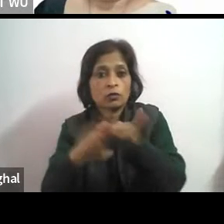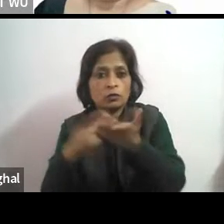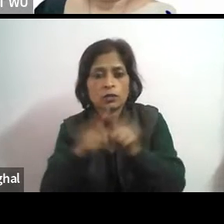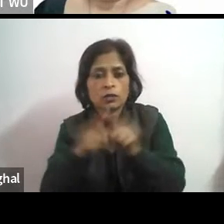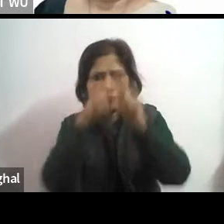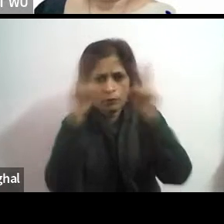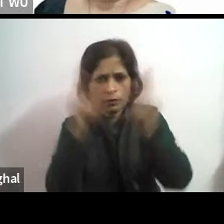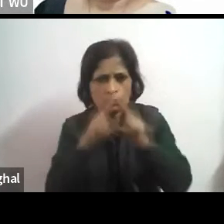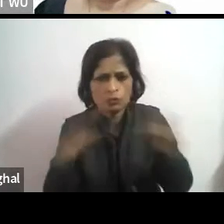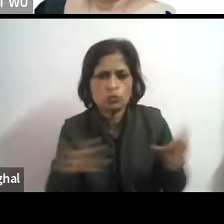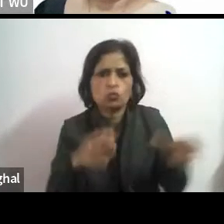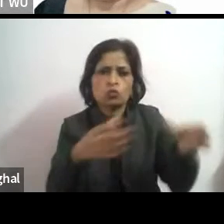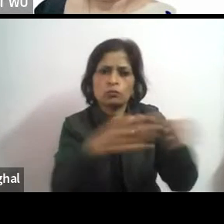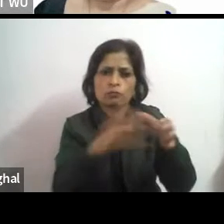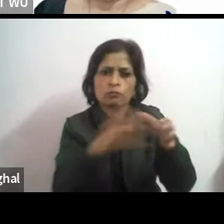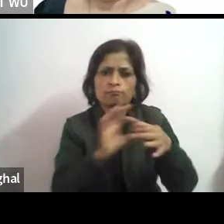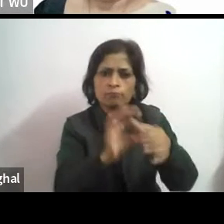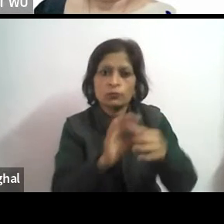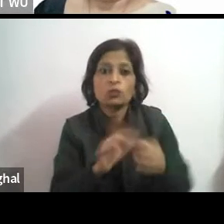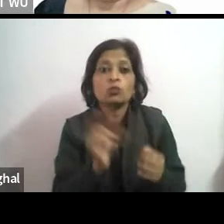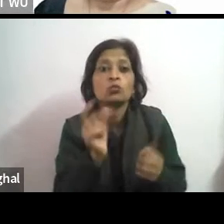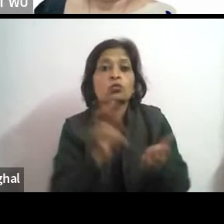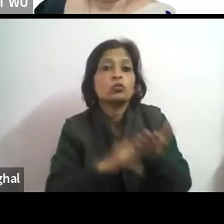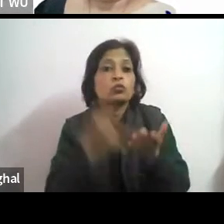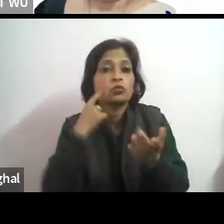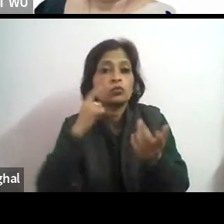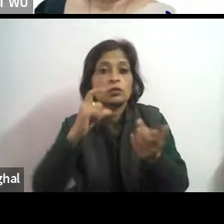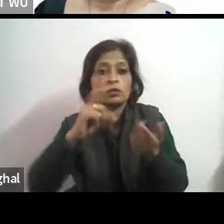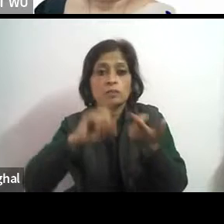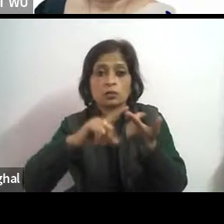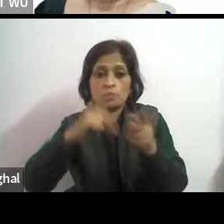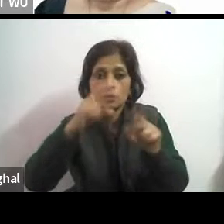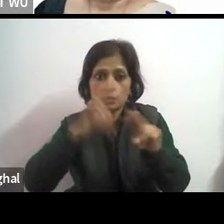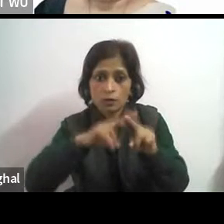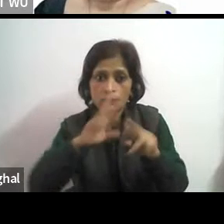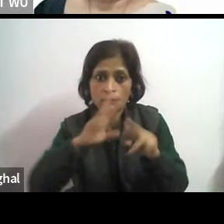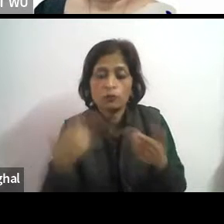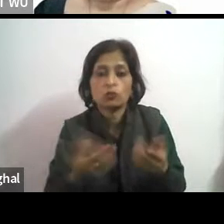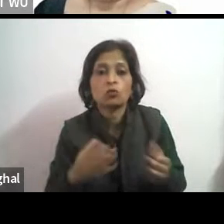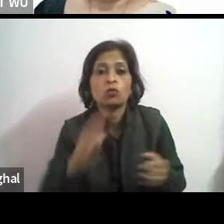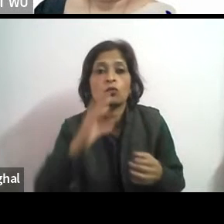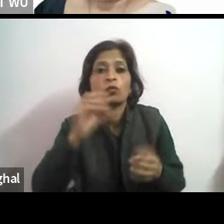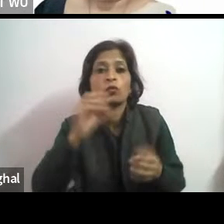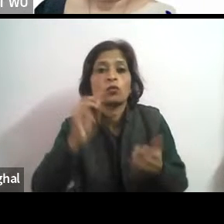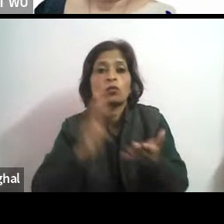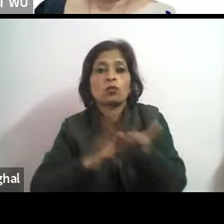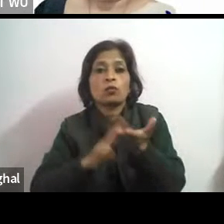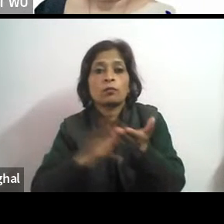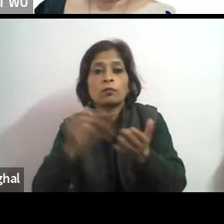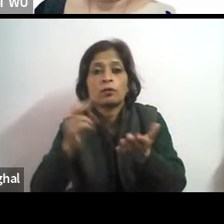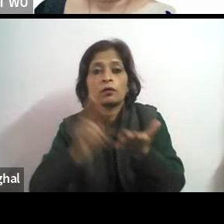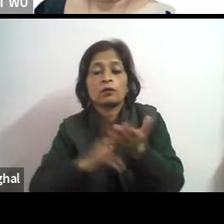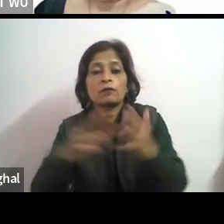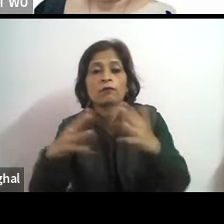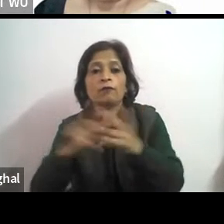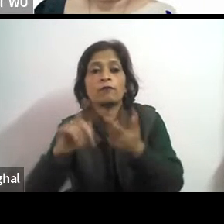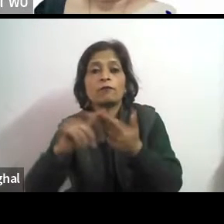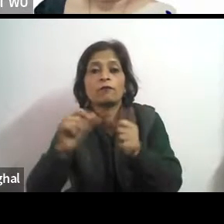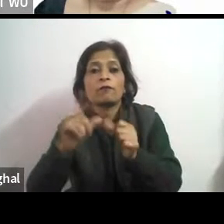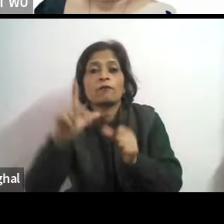international organizations, including UNICEF, Sightsavers, the Commonwealth Commissions, and Access, all